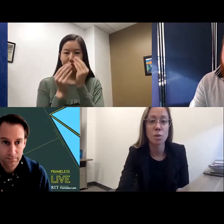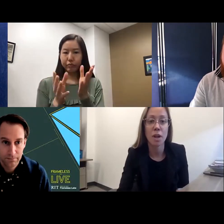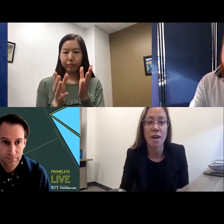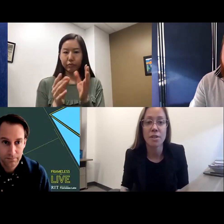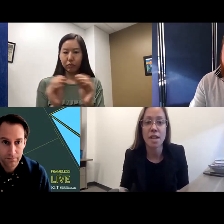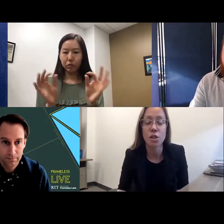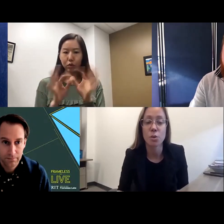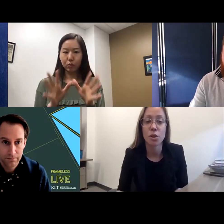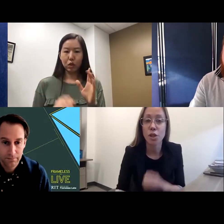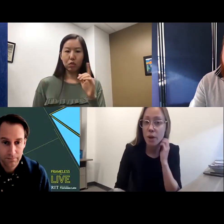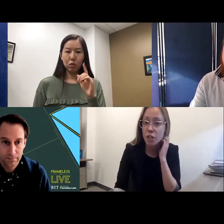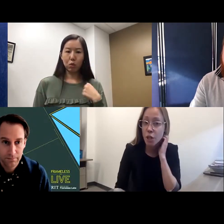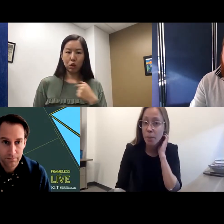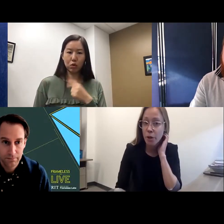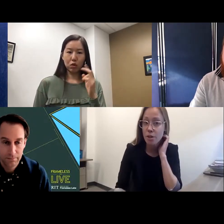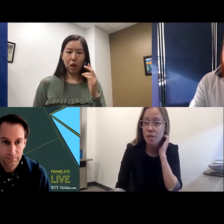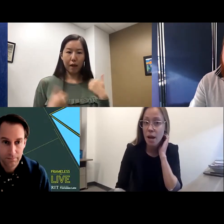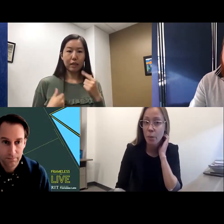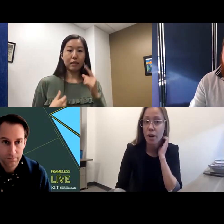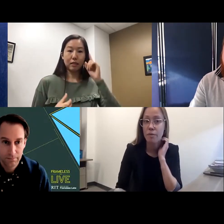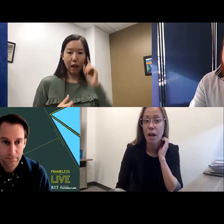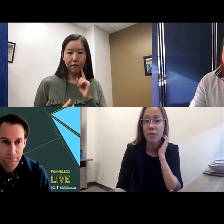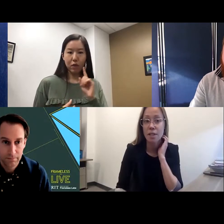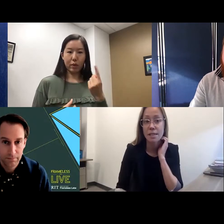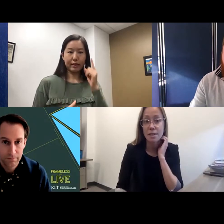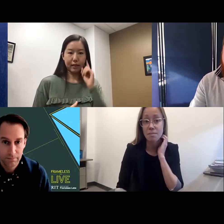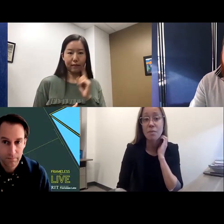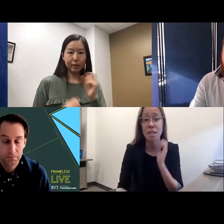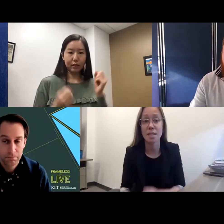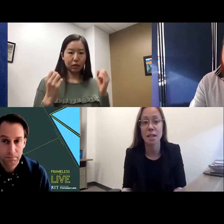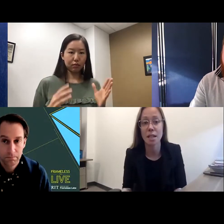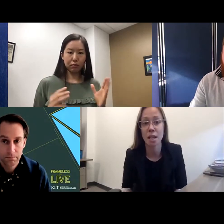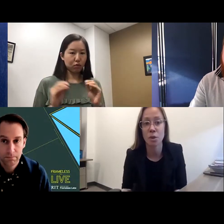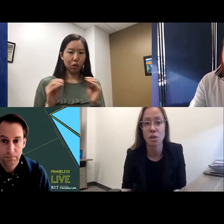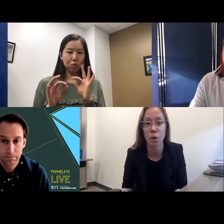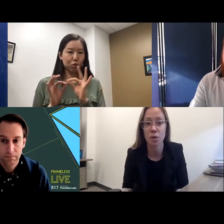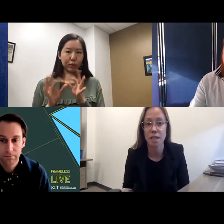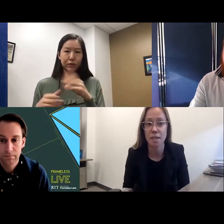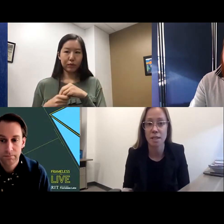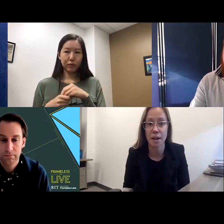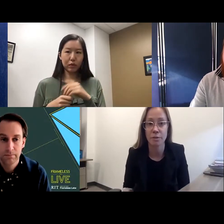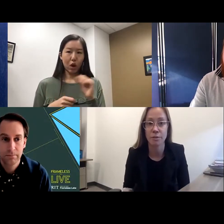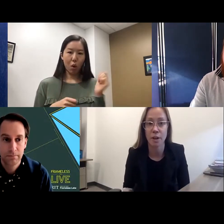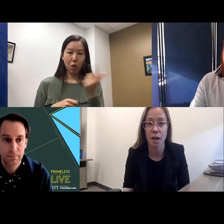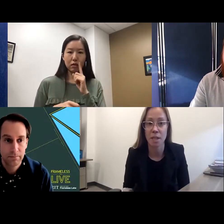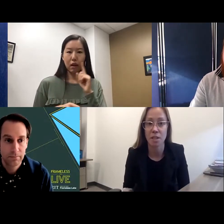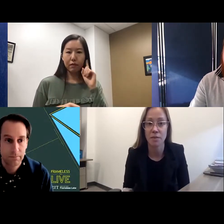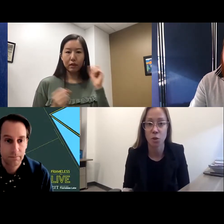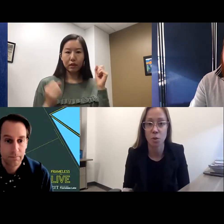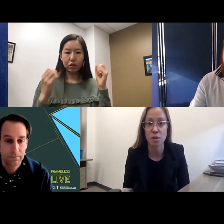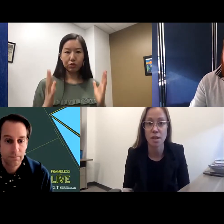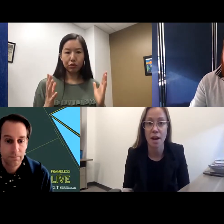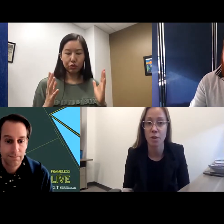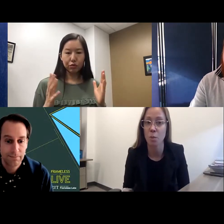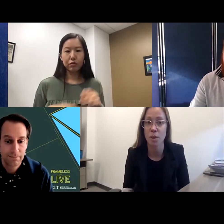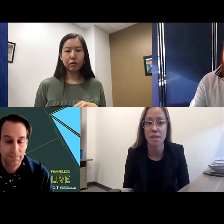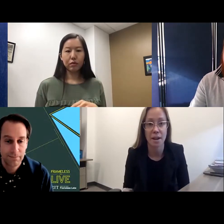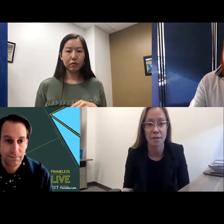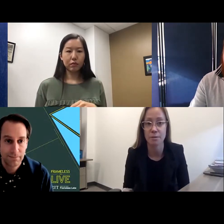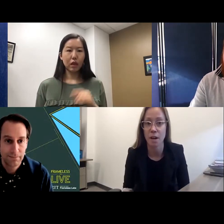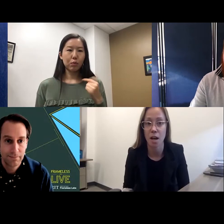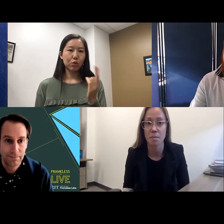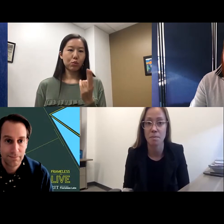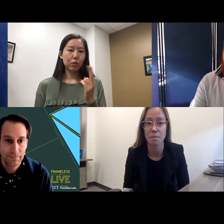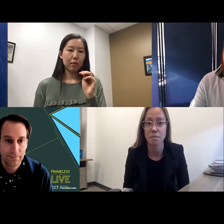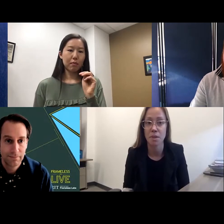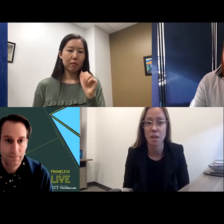I just want to emphasize there was no interpreters that were involved in this study. It was only deaf individuals. Everyone was